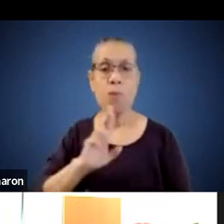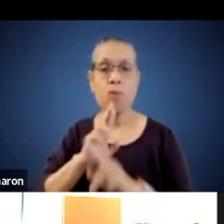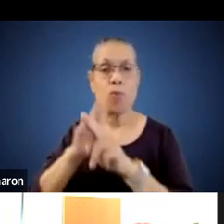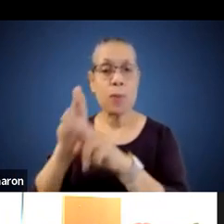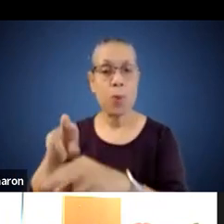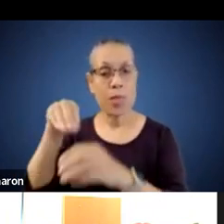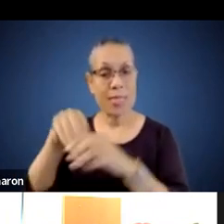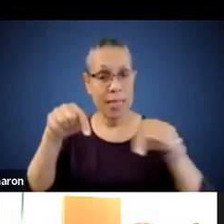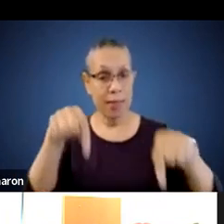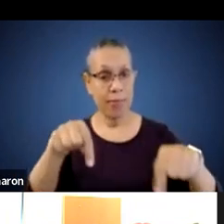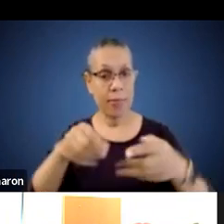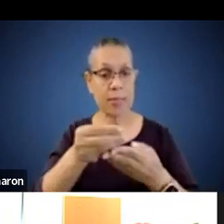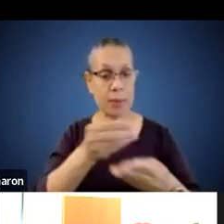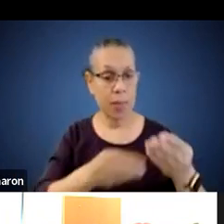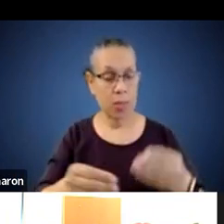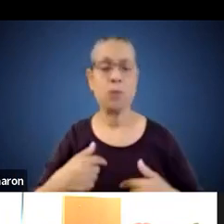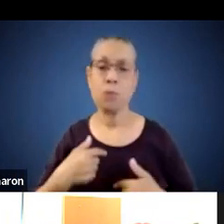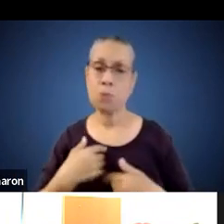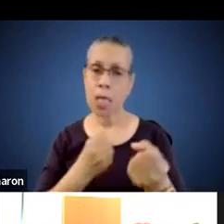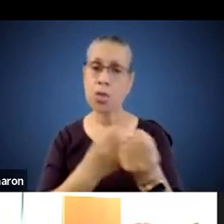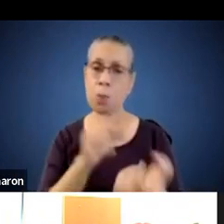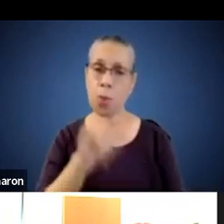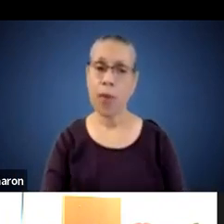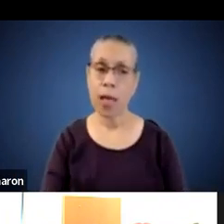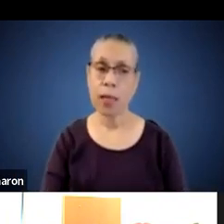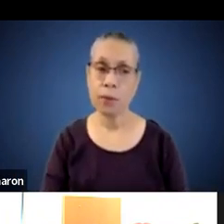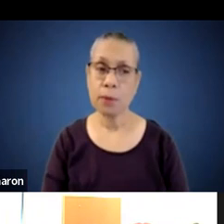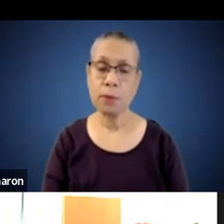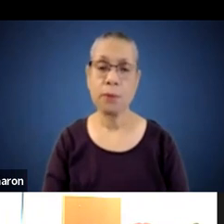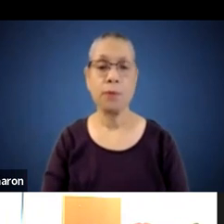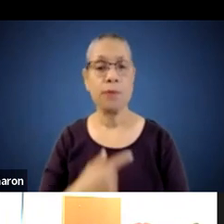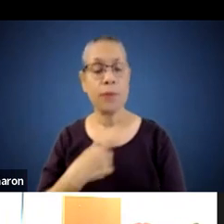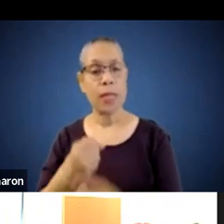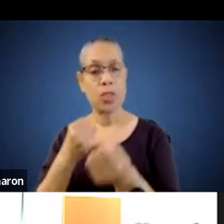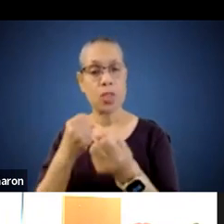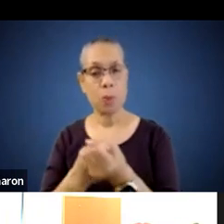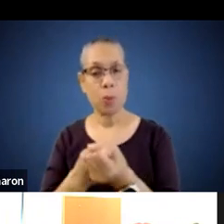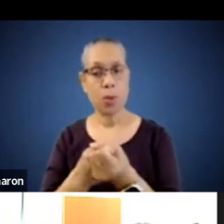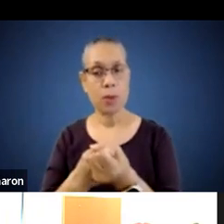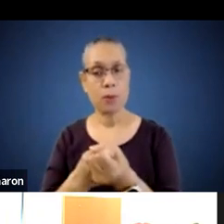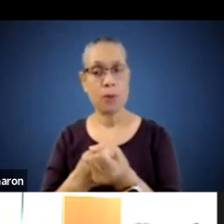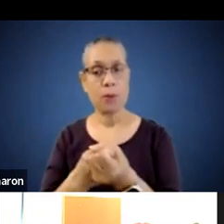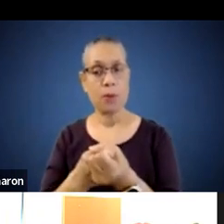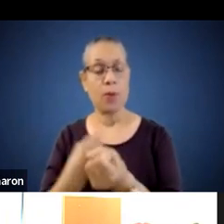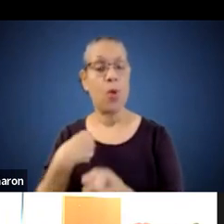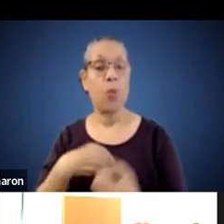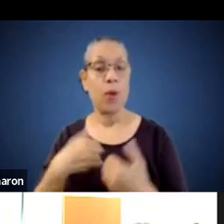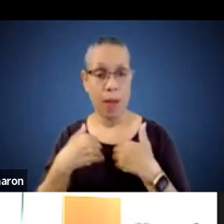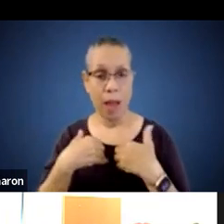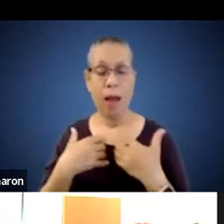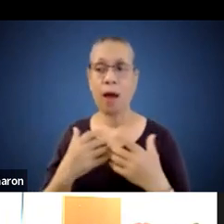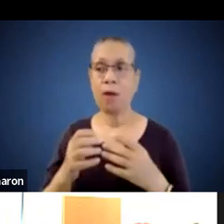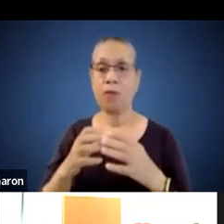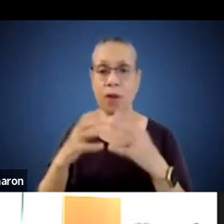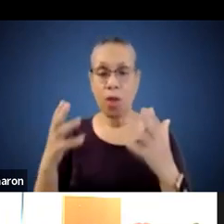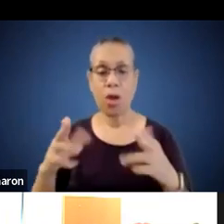budget and I support that I also support as was brought up we are bringing a number of collective bargaining